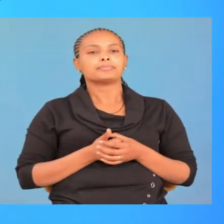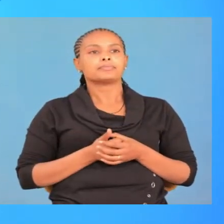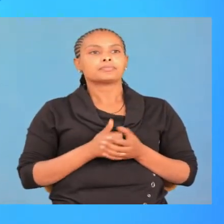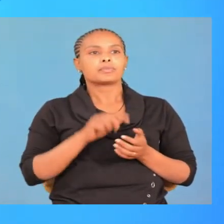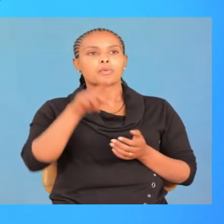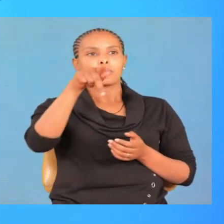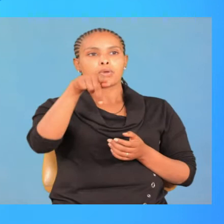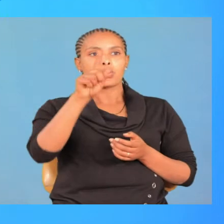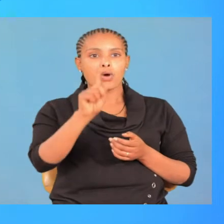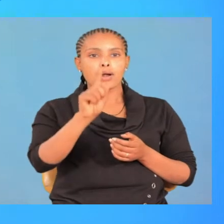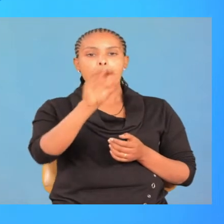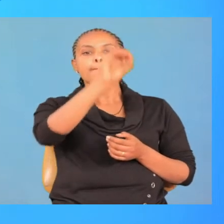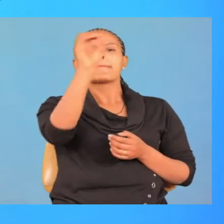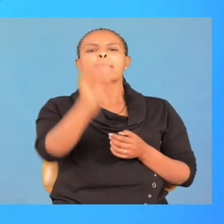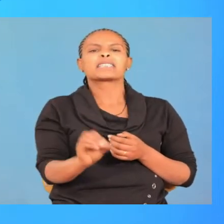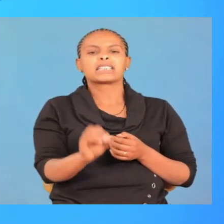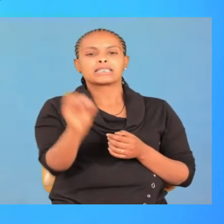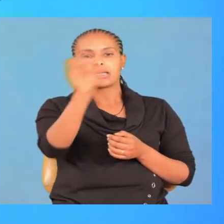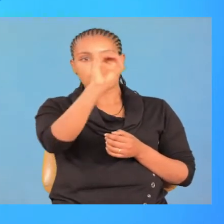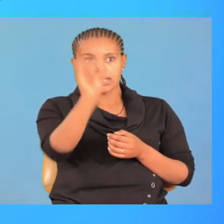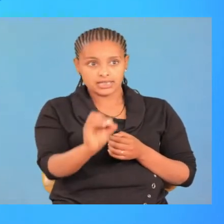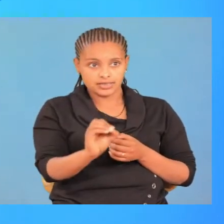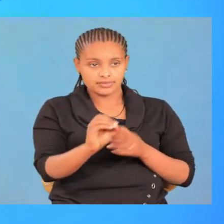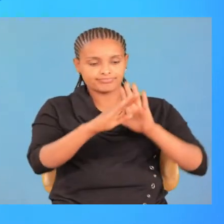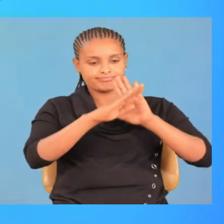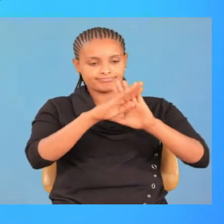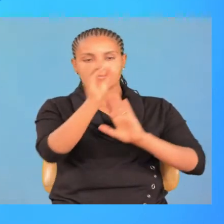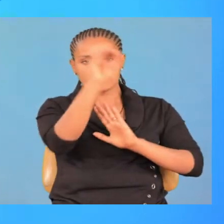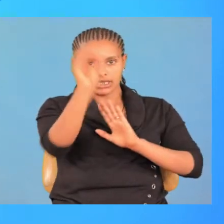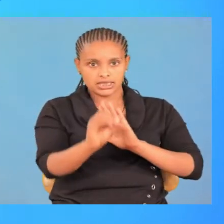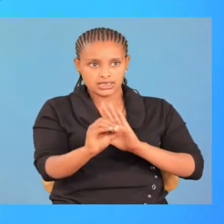is percent abundance,